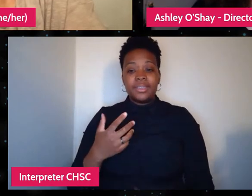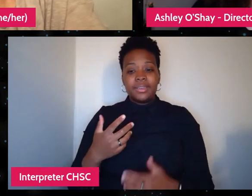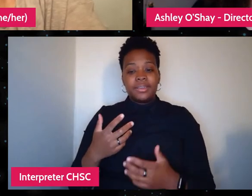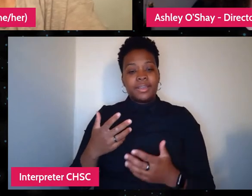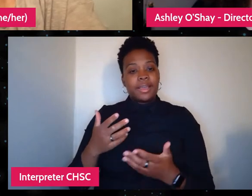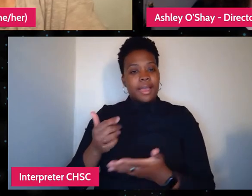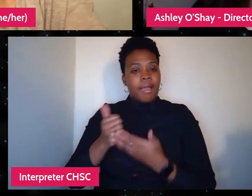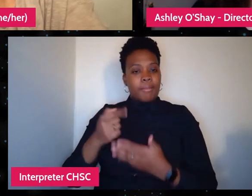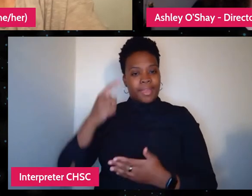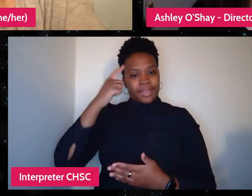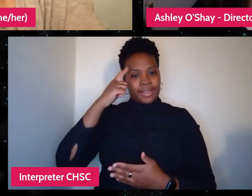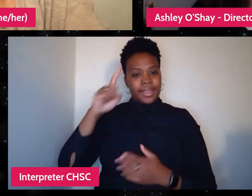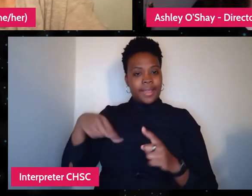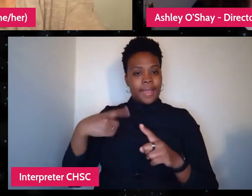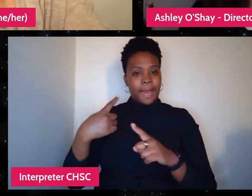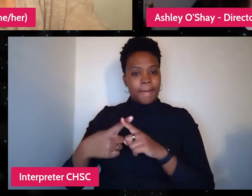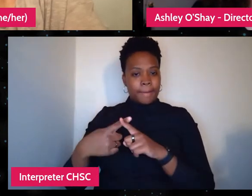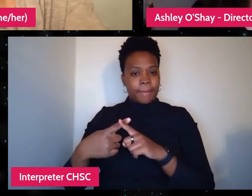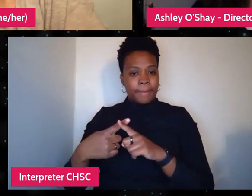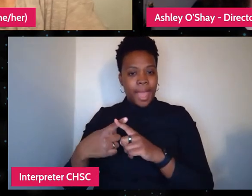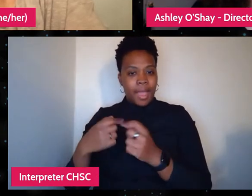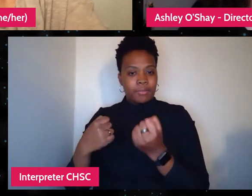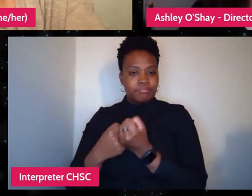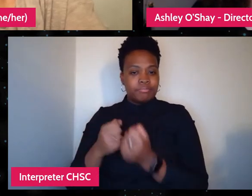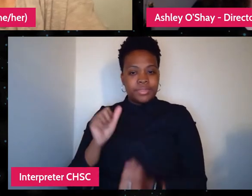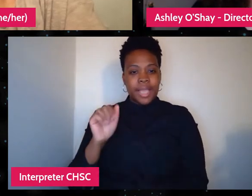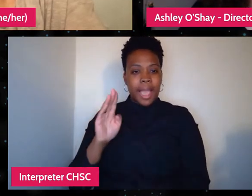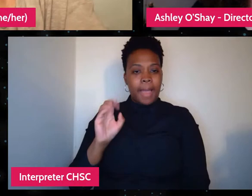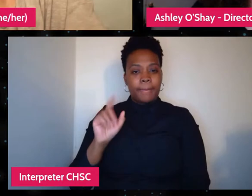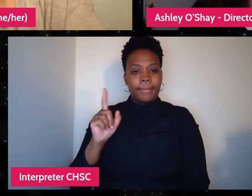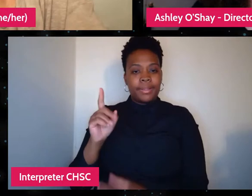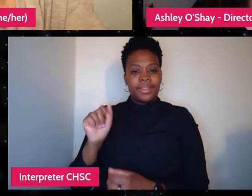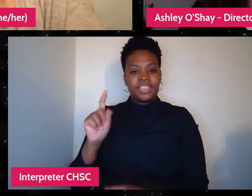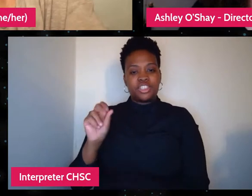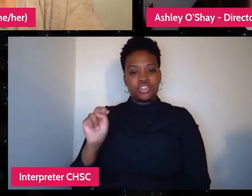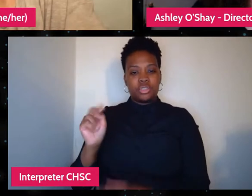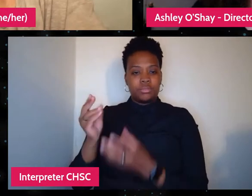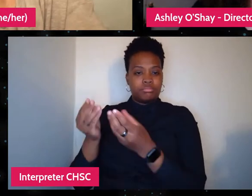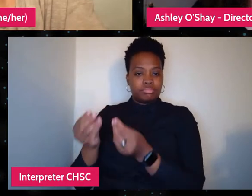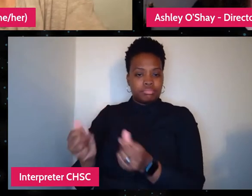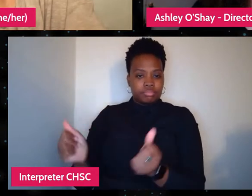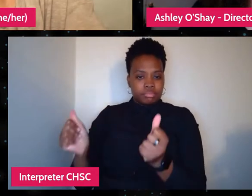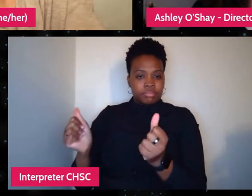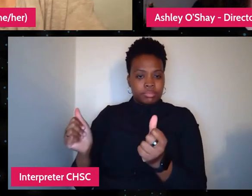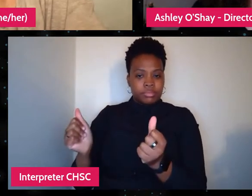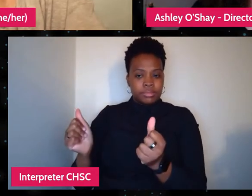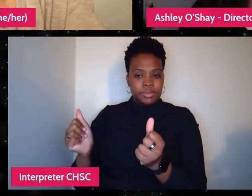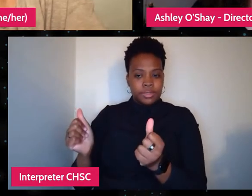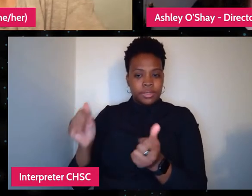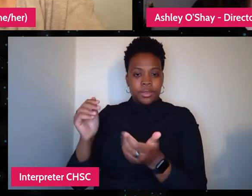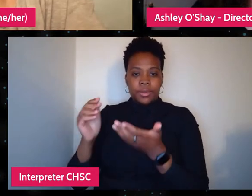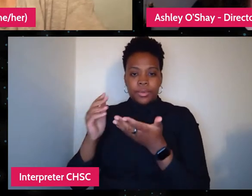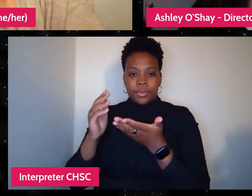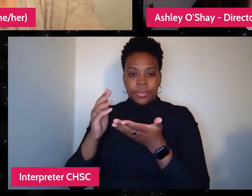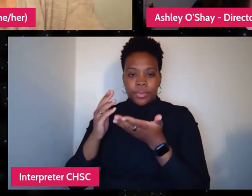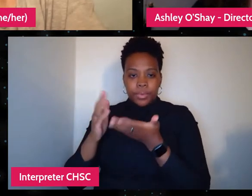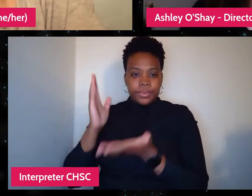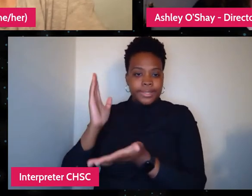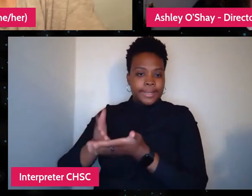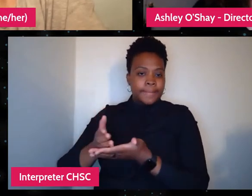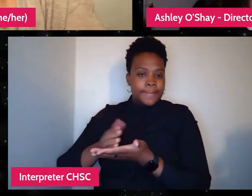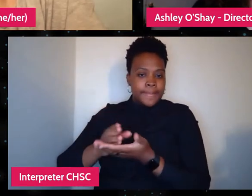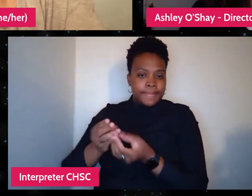think about abolition and like the prison industrial complex in a different way. And really just, yeah,